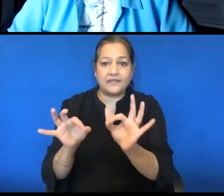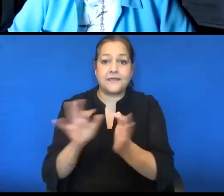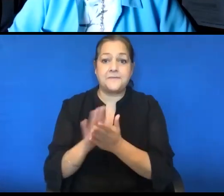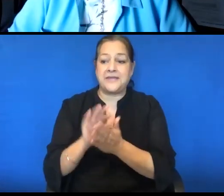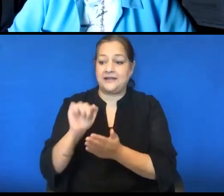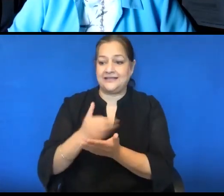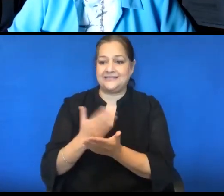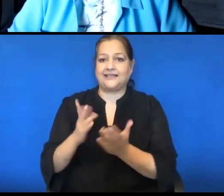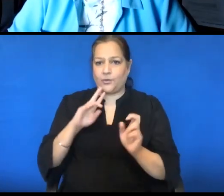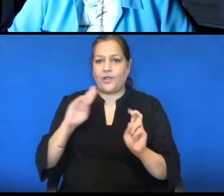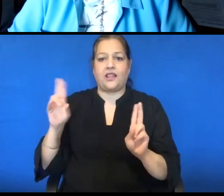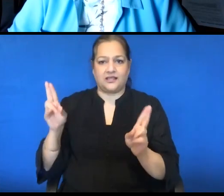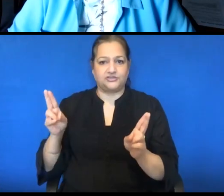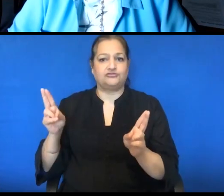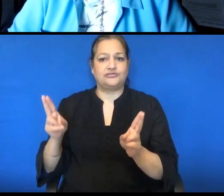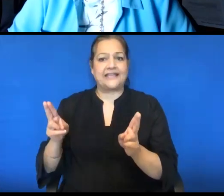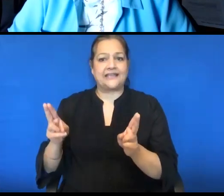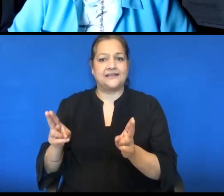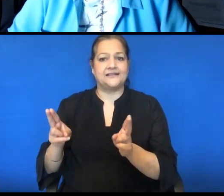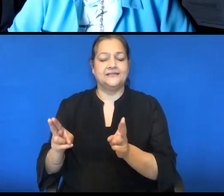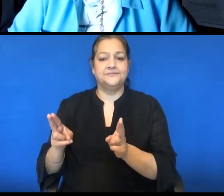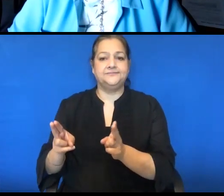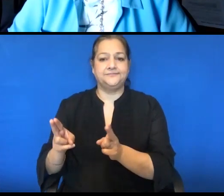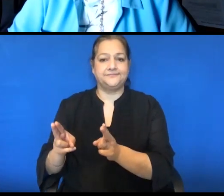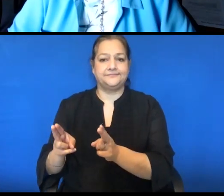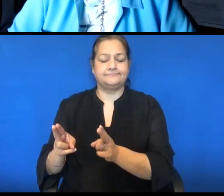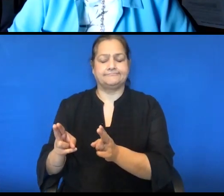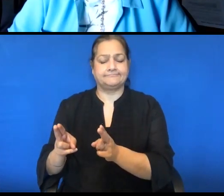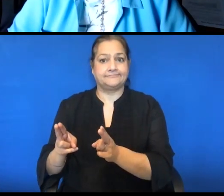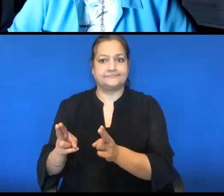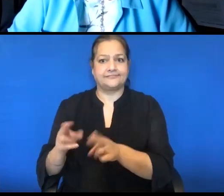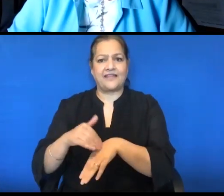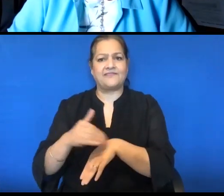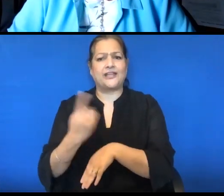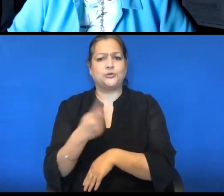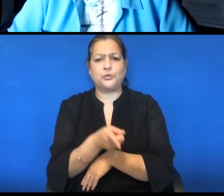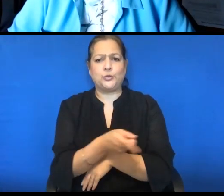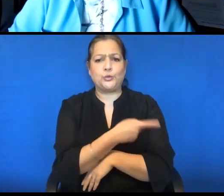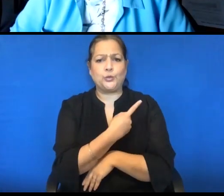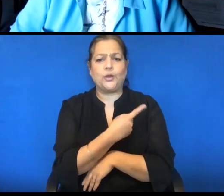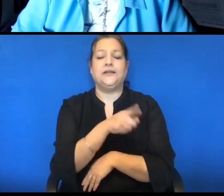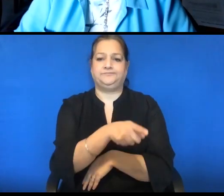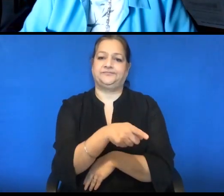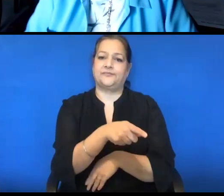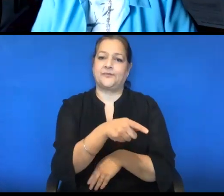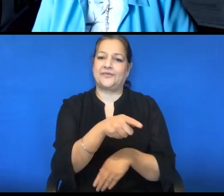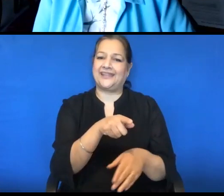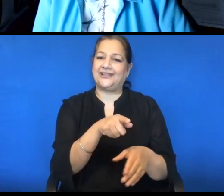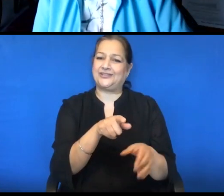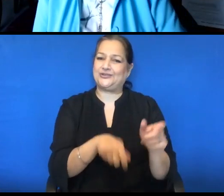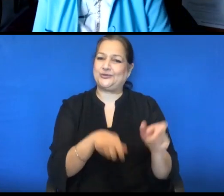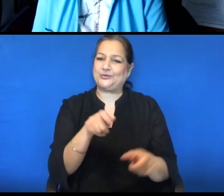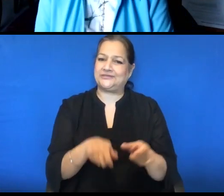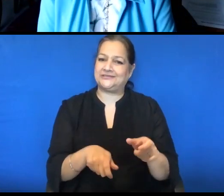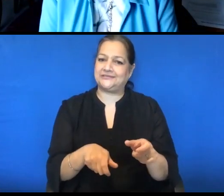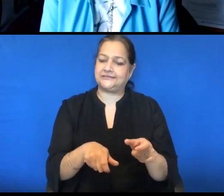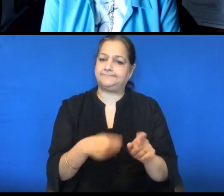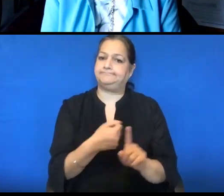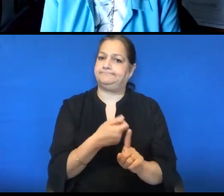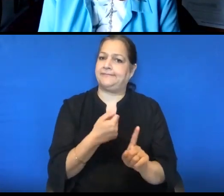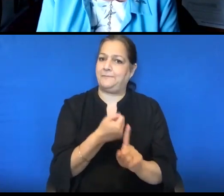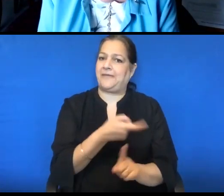sector. And ultimately, that affects students. So there's two things that we need to do here. Yes, I do believe that a bailout should